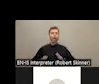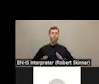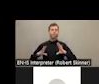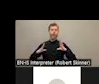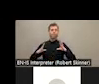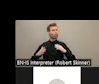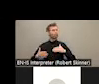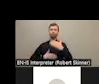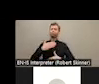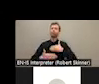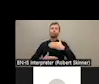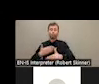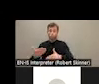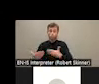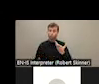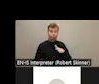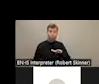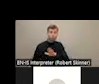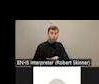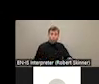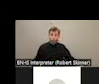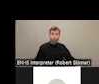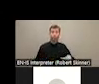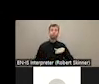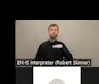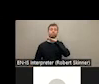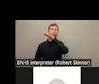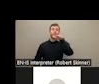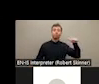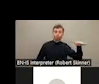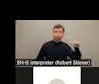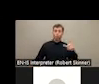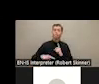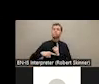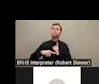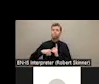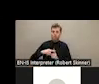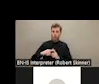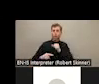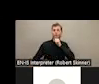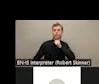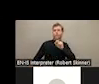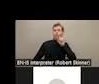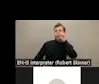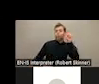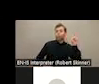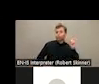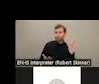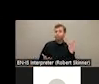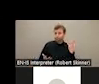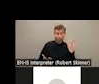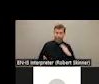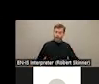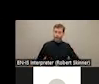the lifelong learners, and they are often adults. And I'll give you an example.